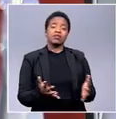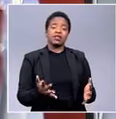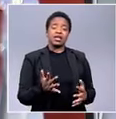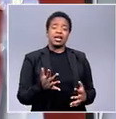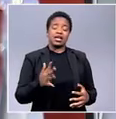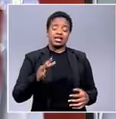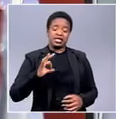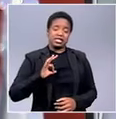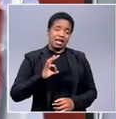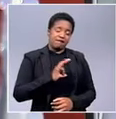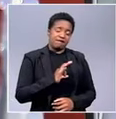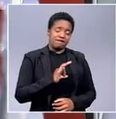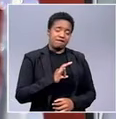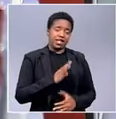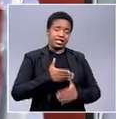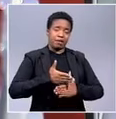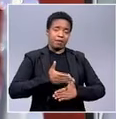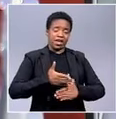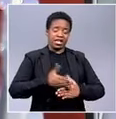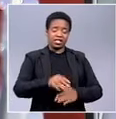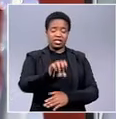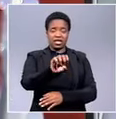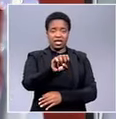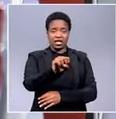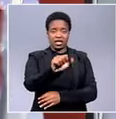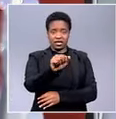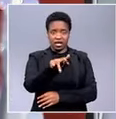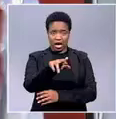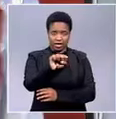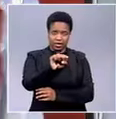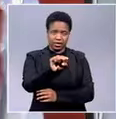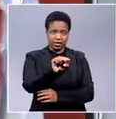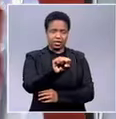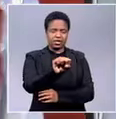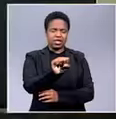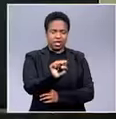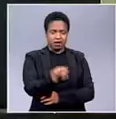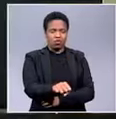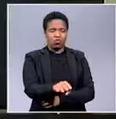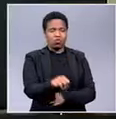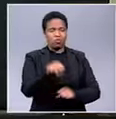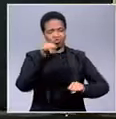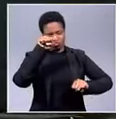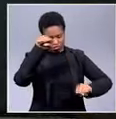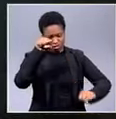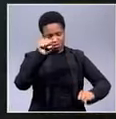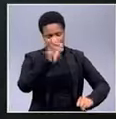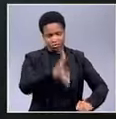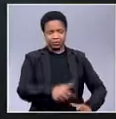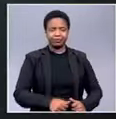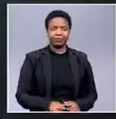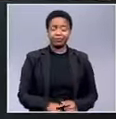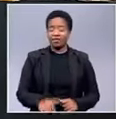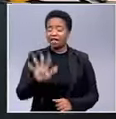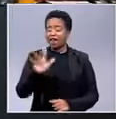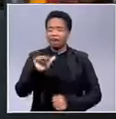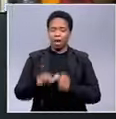found, we expect the strike to take place. After 5 months of